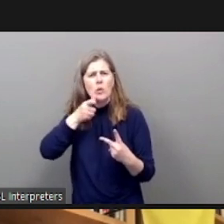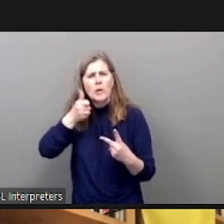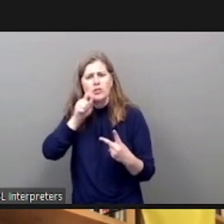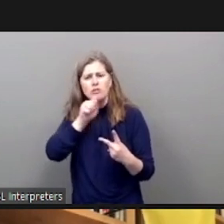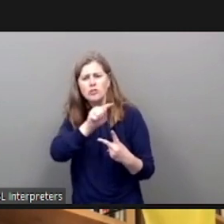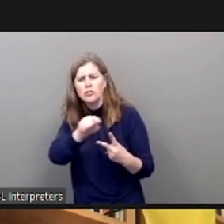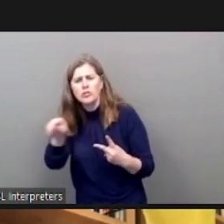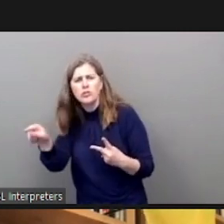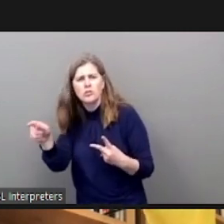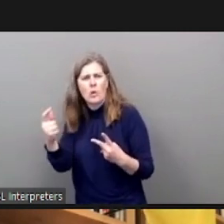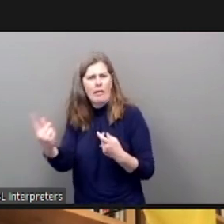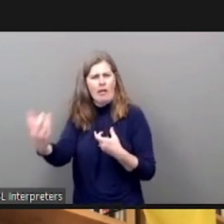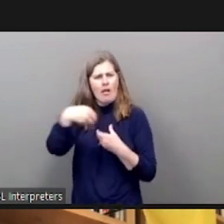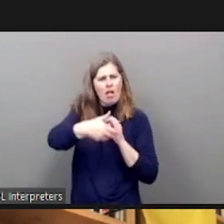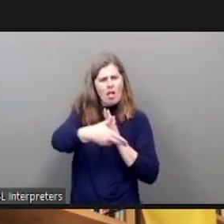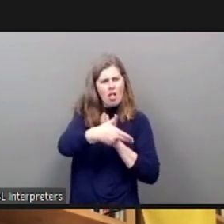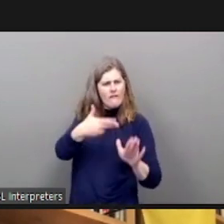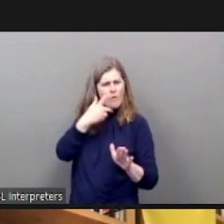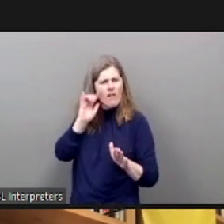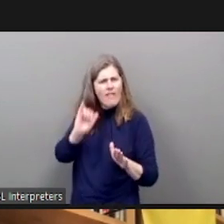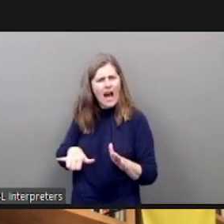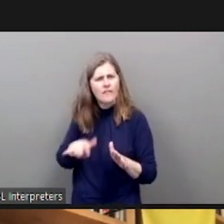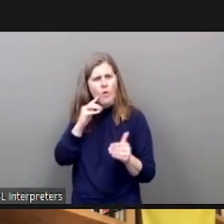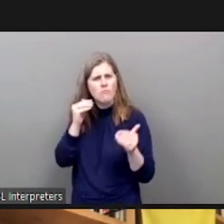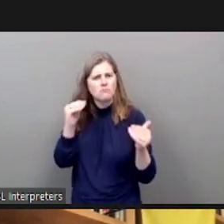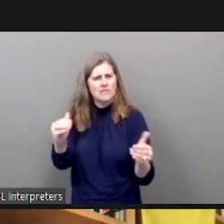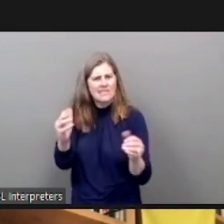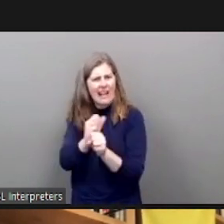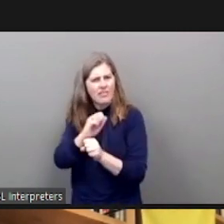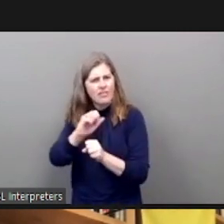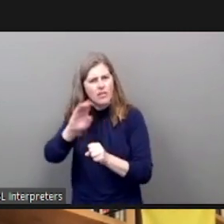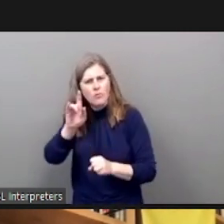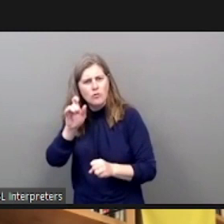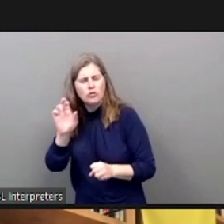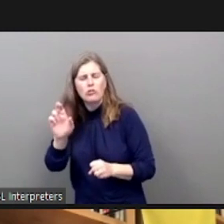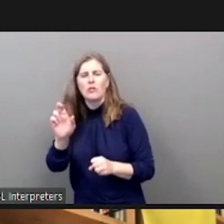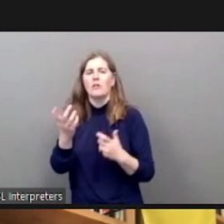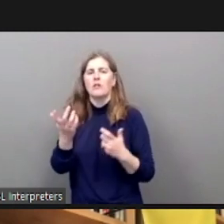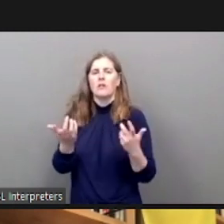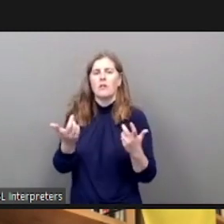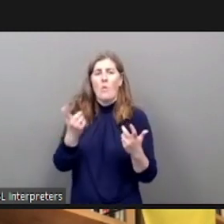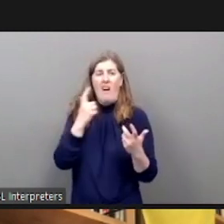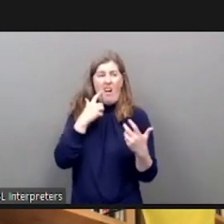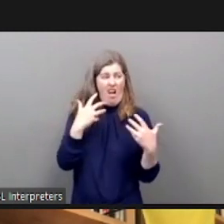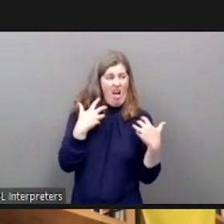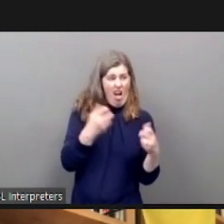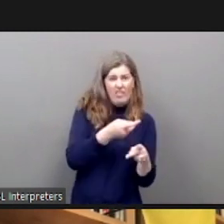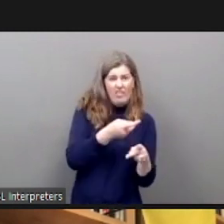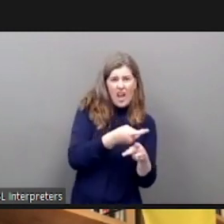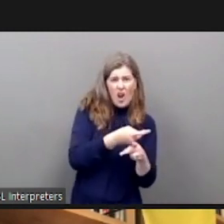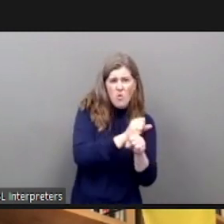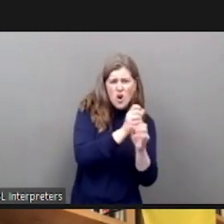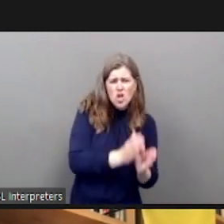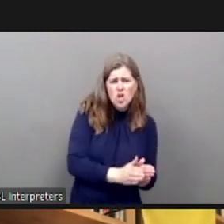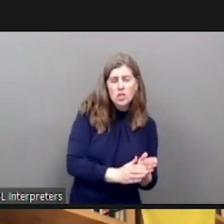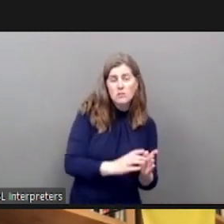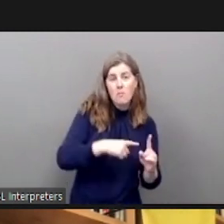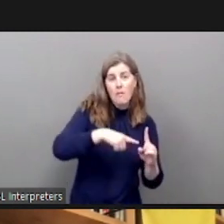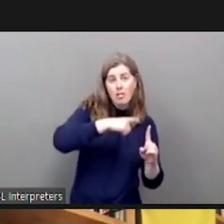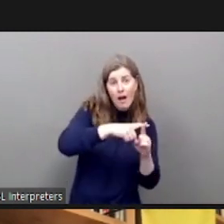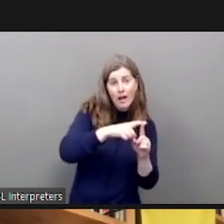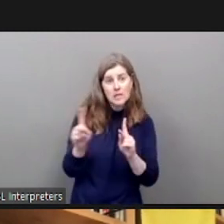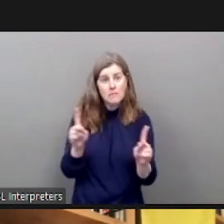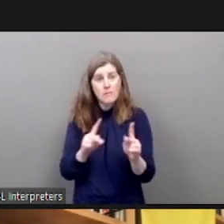high risk, severe, at risk for severe COVID? So is it going to be healthcare workers as well as people